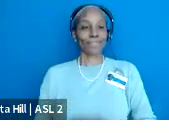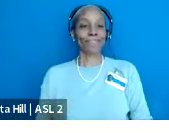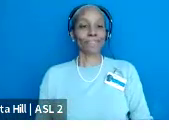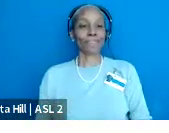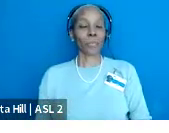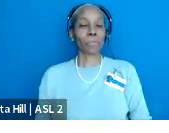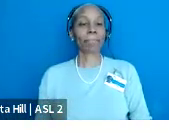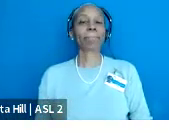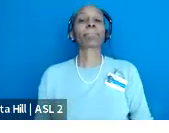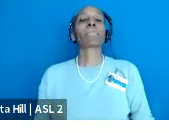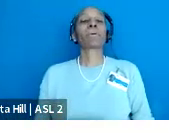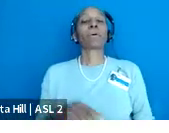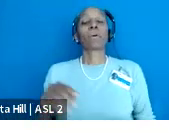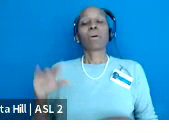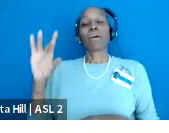There were